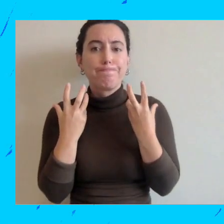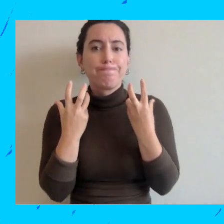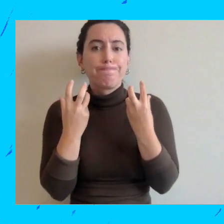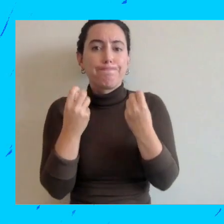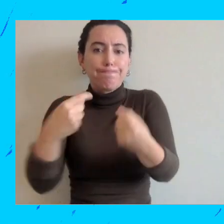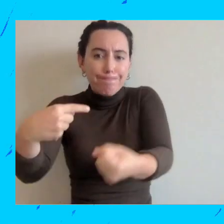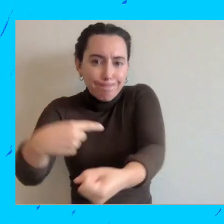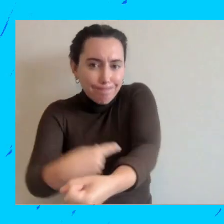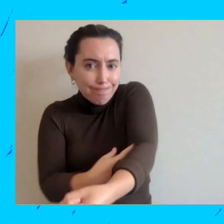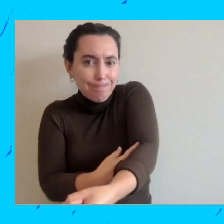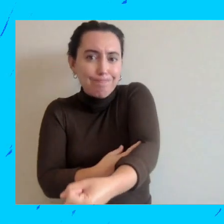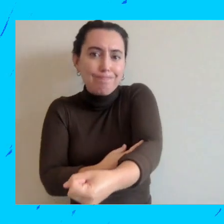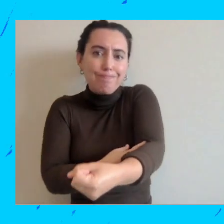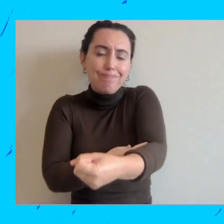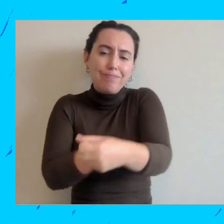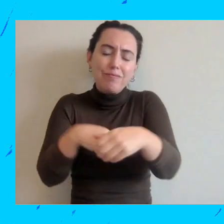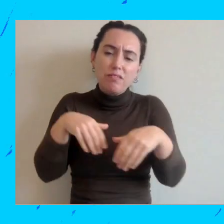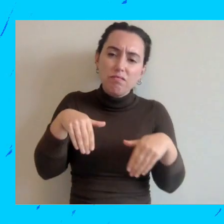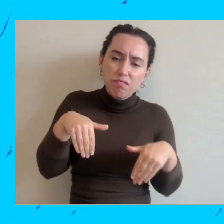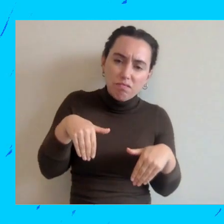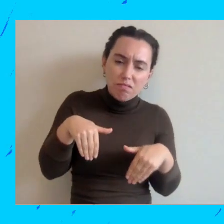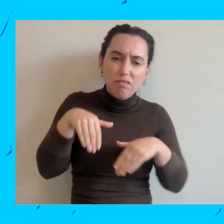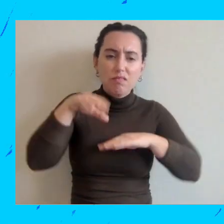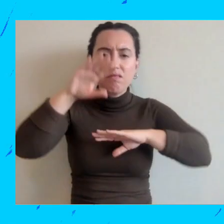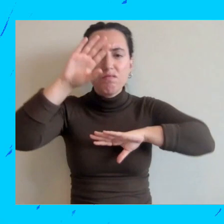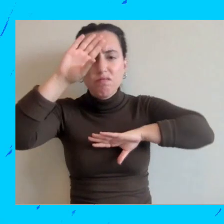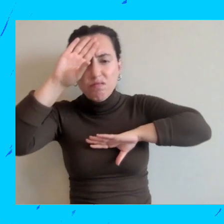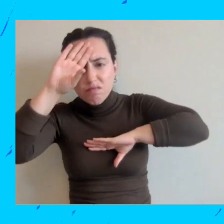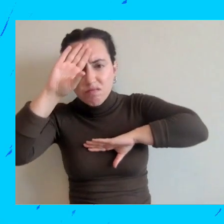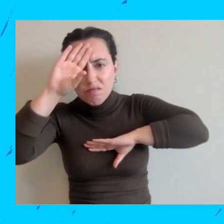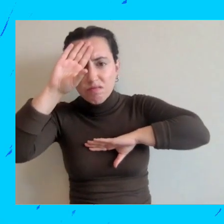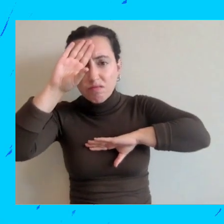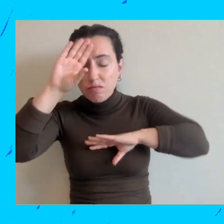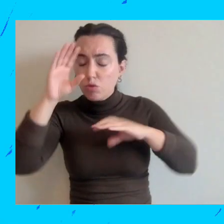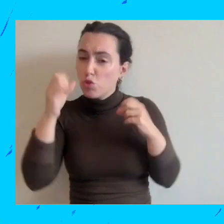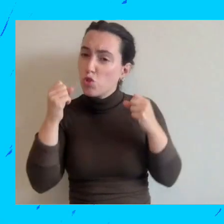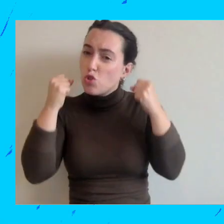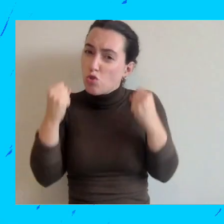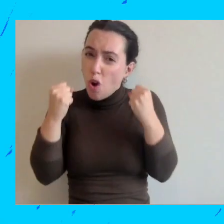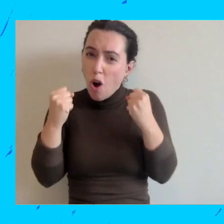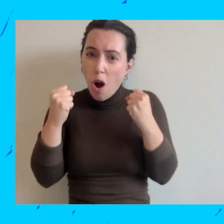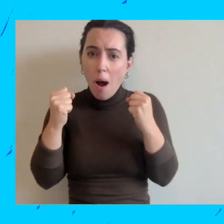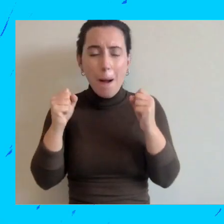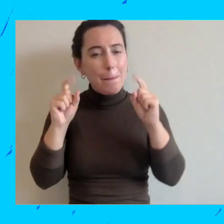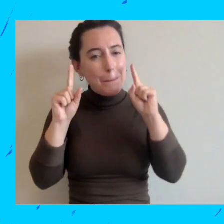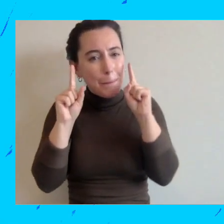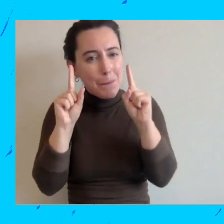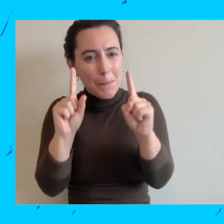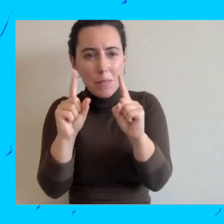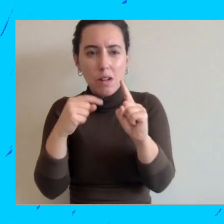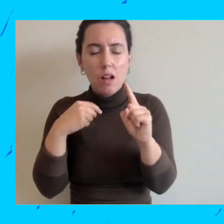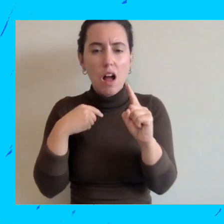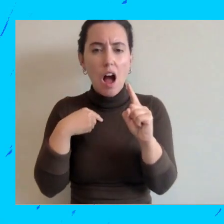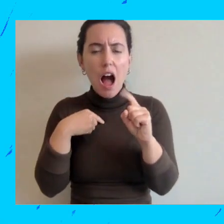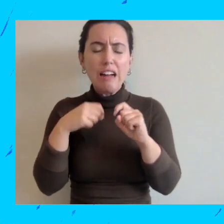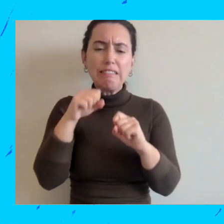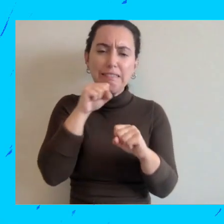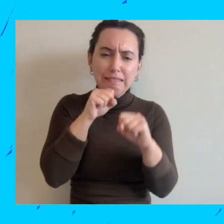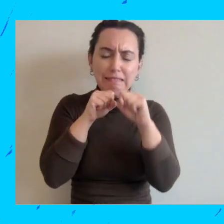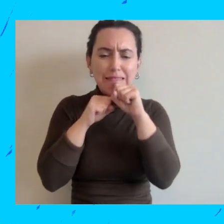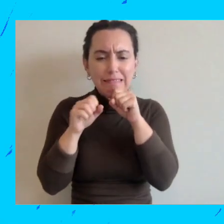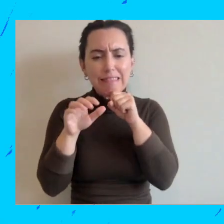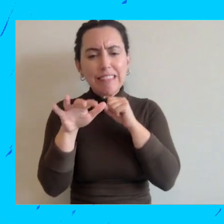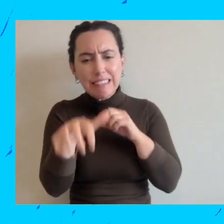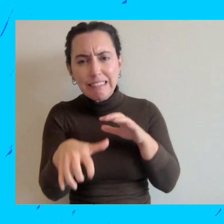Even the strongest person, I think at some point, you literally give in to the treatment. And so to get out of